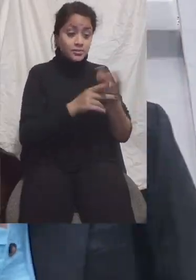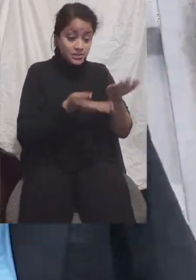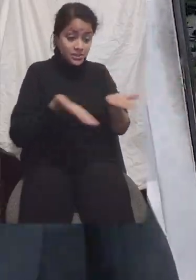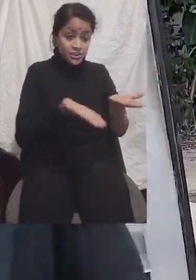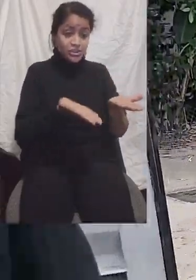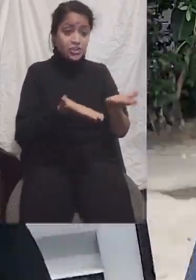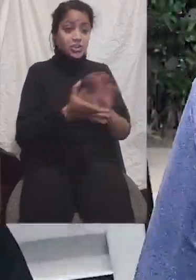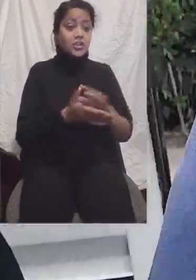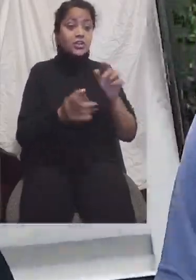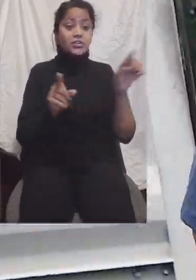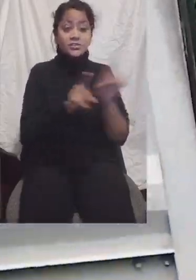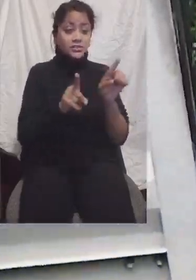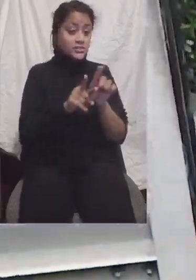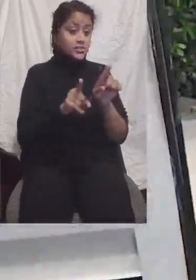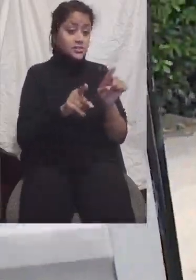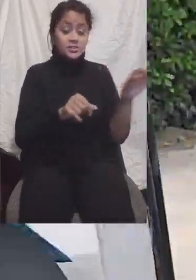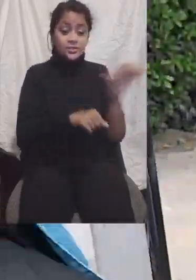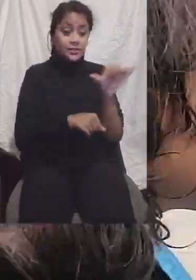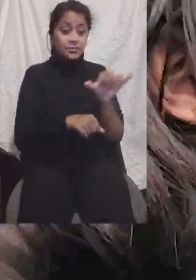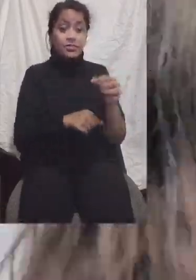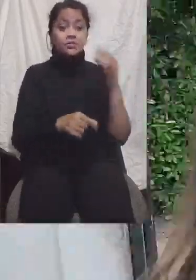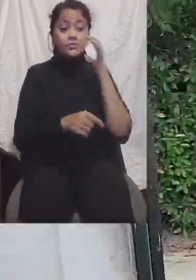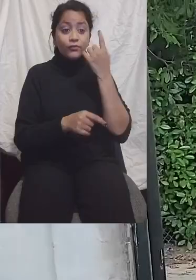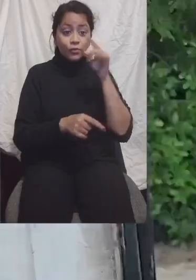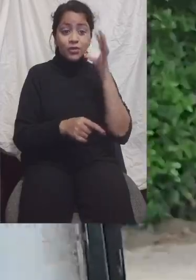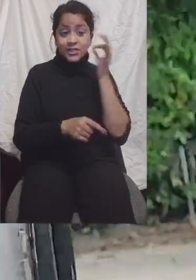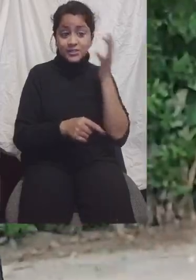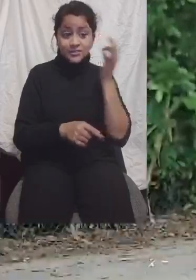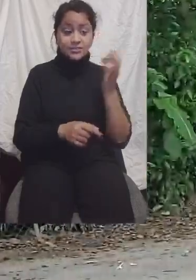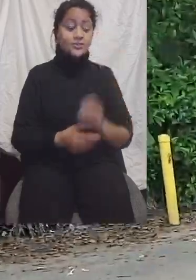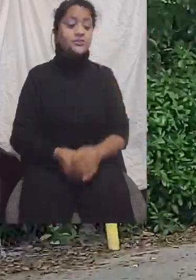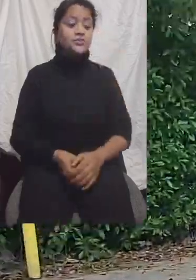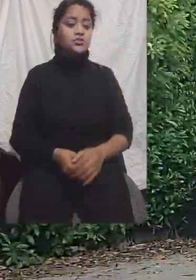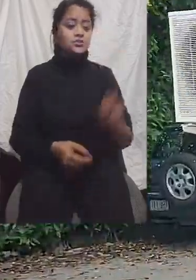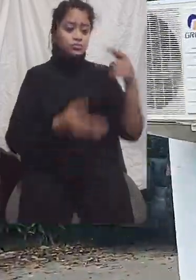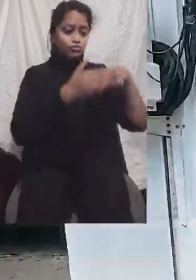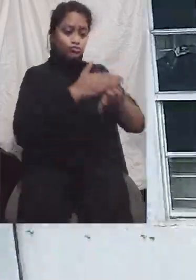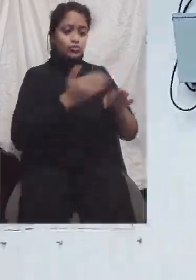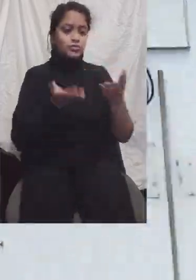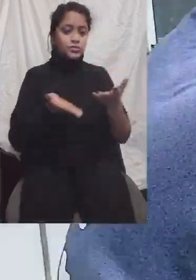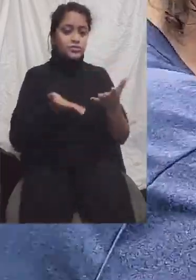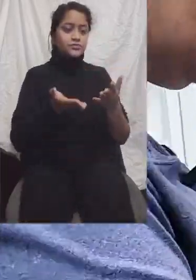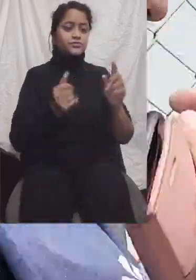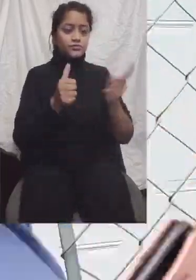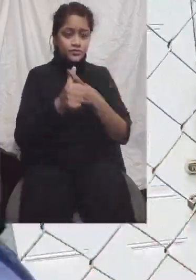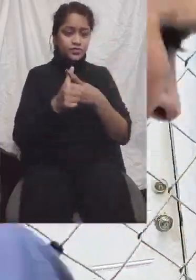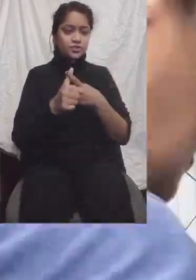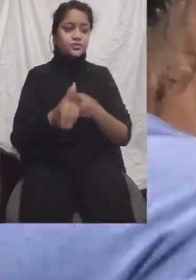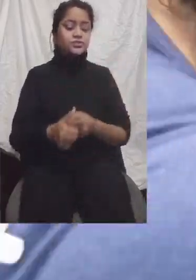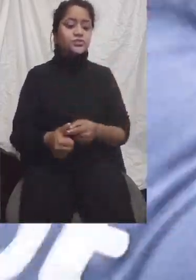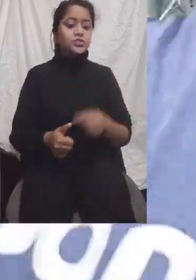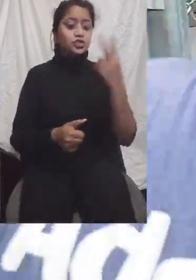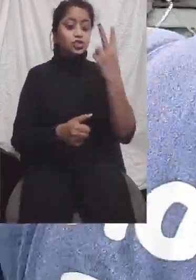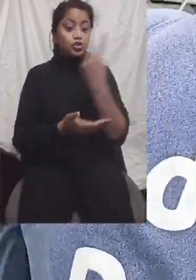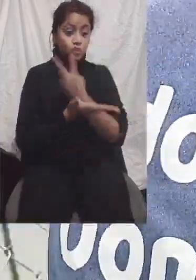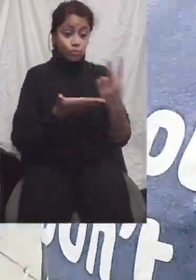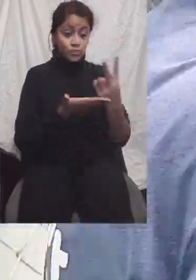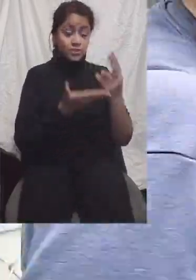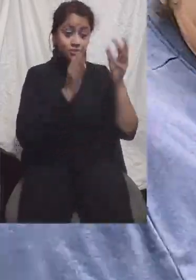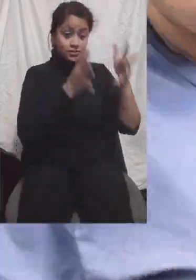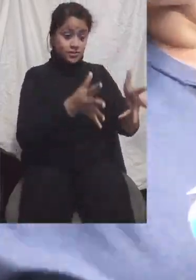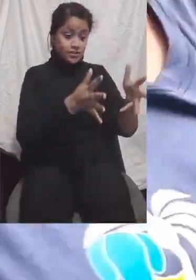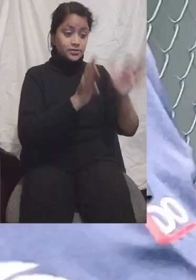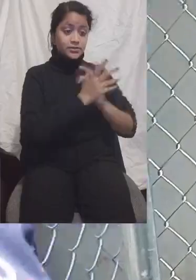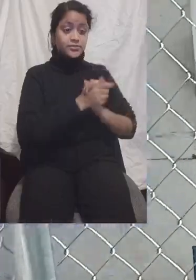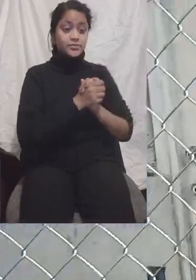in is kept in here, and the same thing we do for the kittens as well and the cats. So we go through here. You go first, and then so